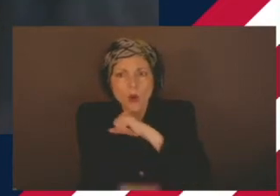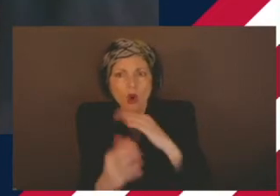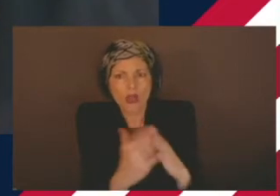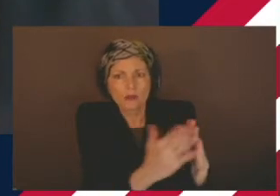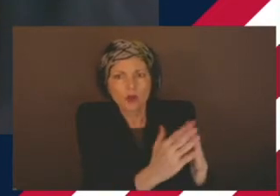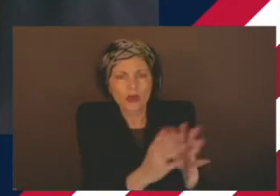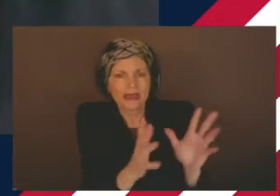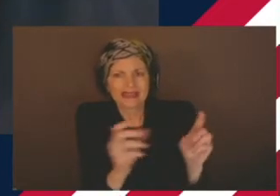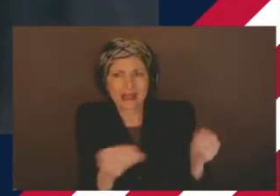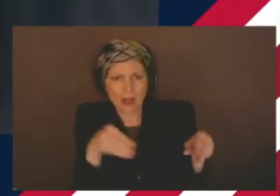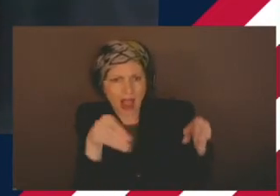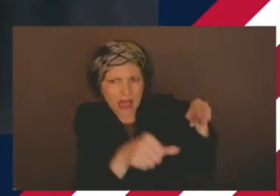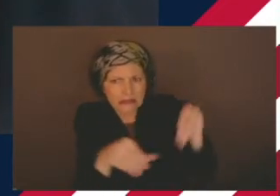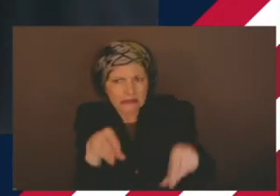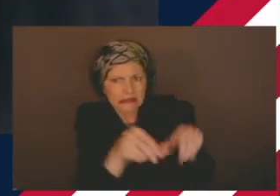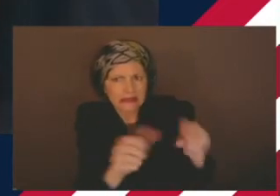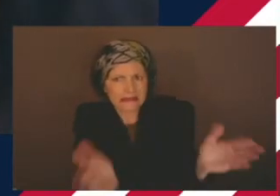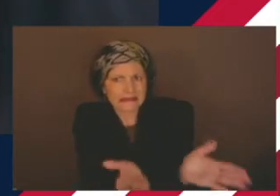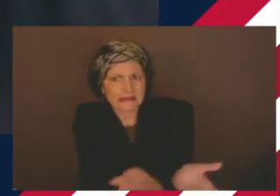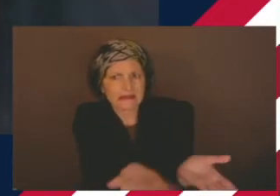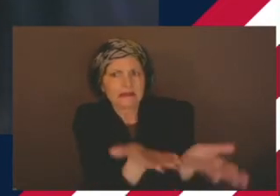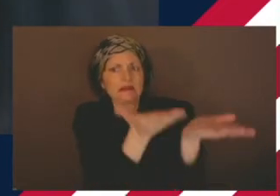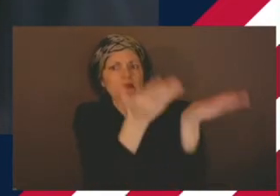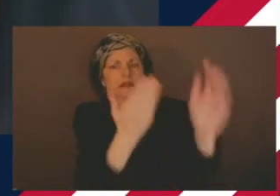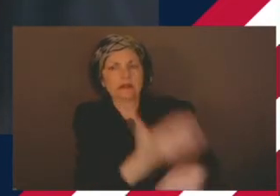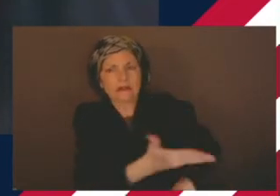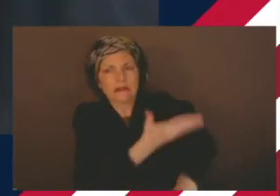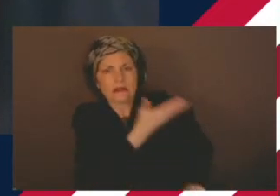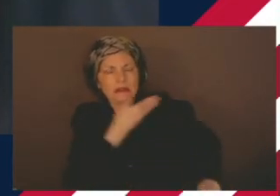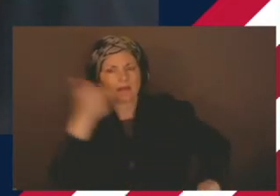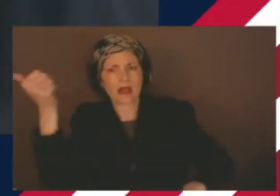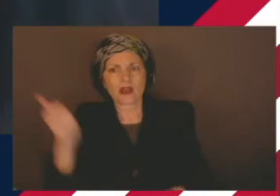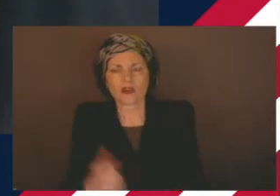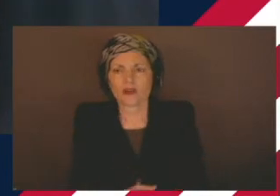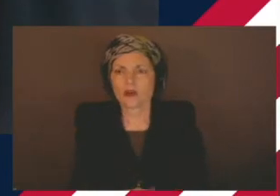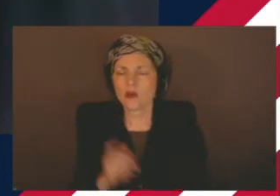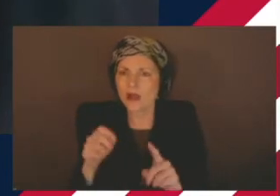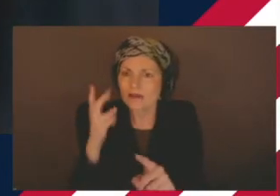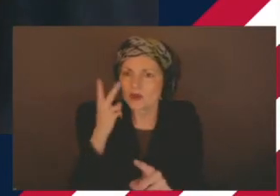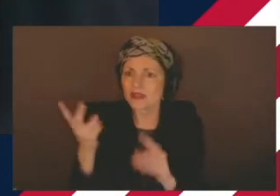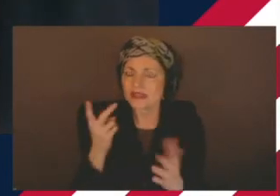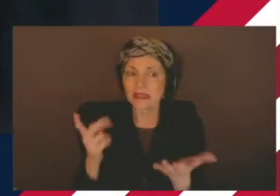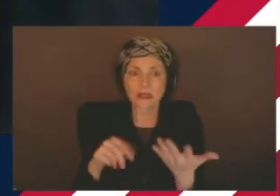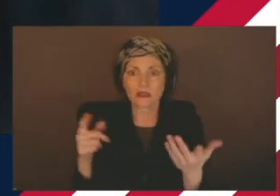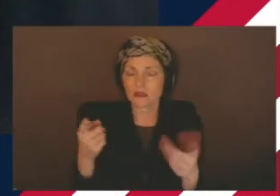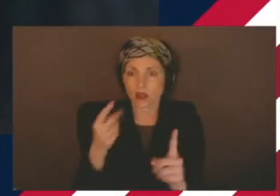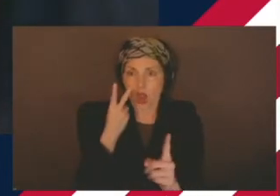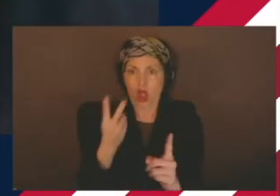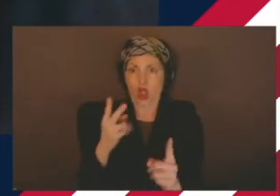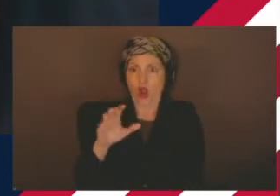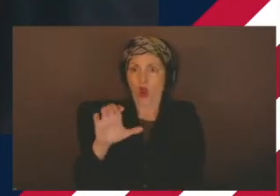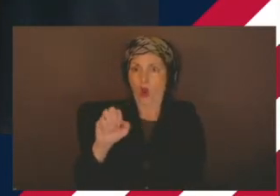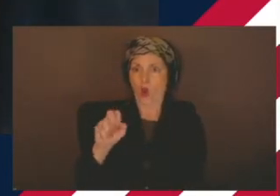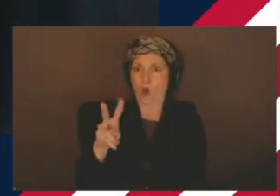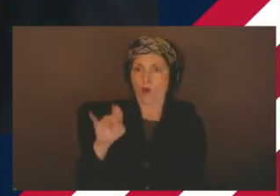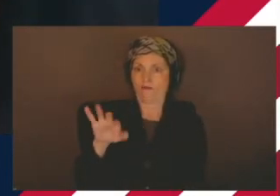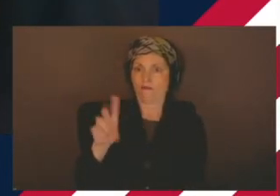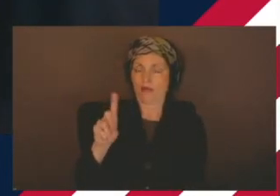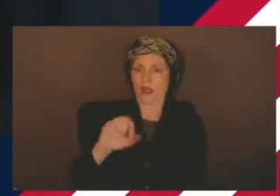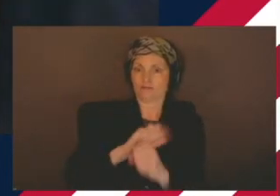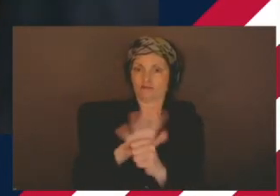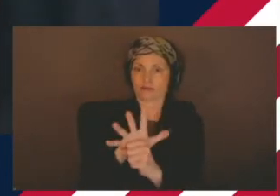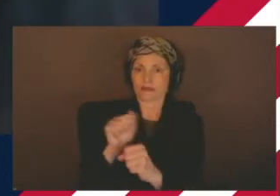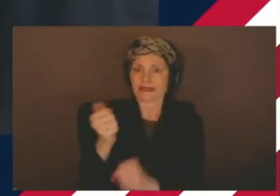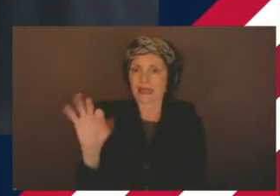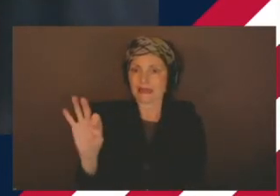must address not only the disease, but the economic devastation of COVID-19 and how it's impacting Black, brown, women,